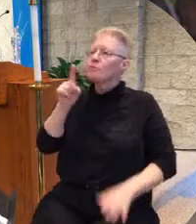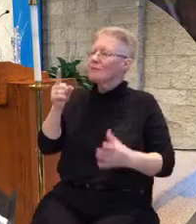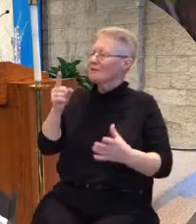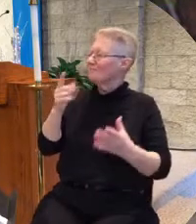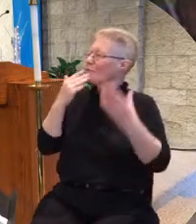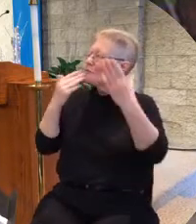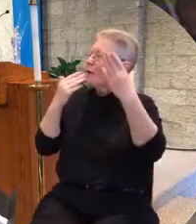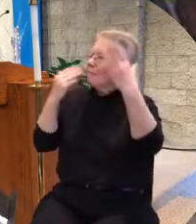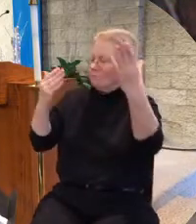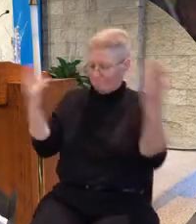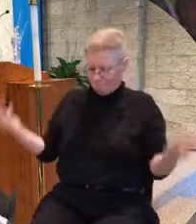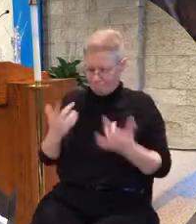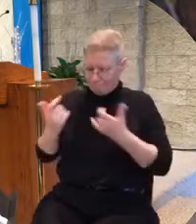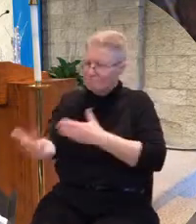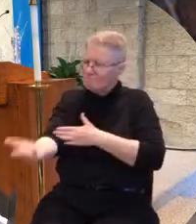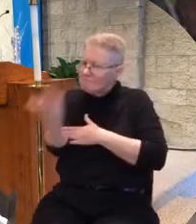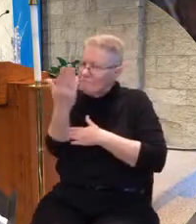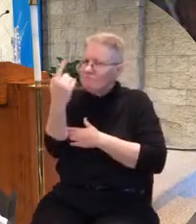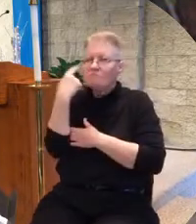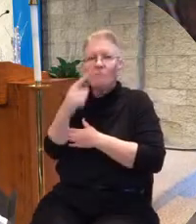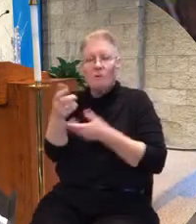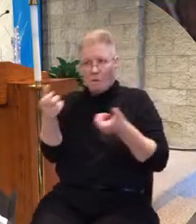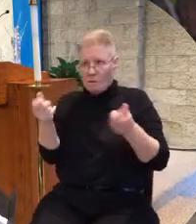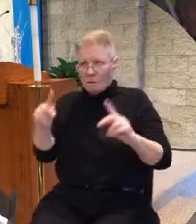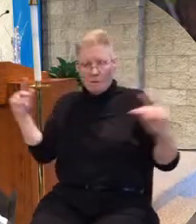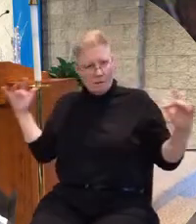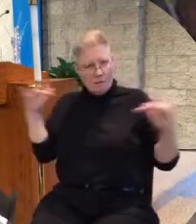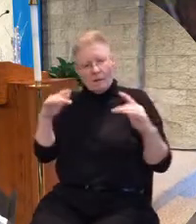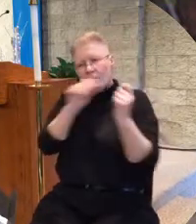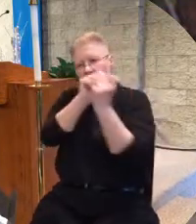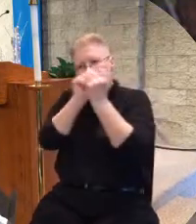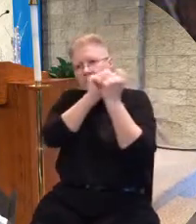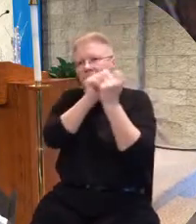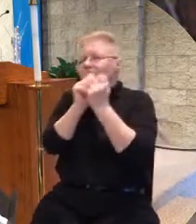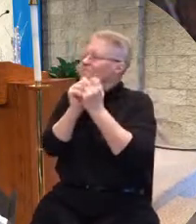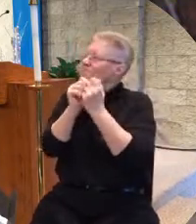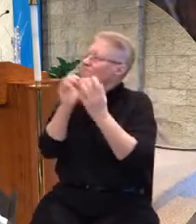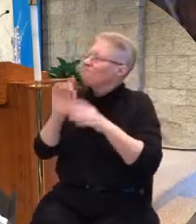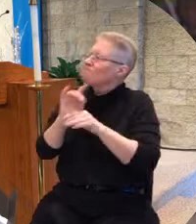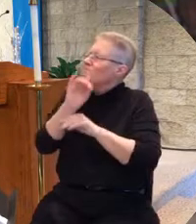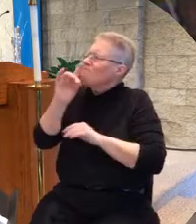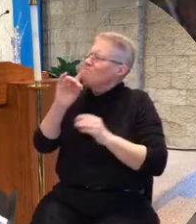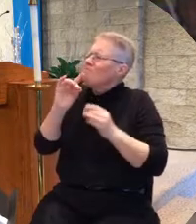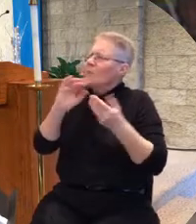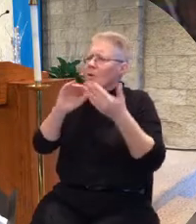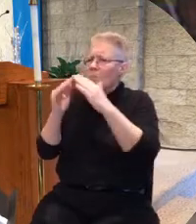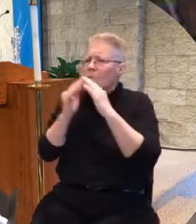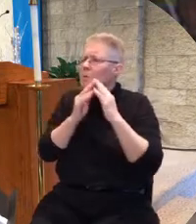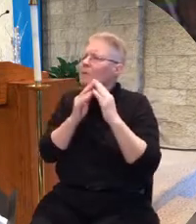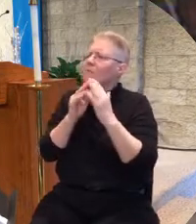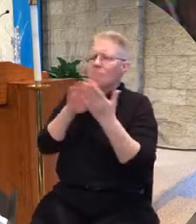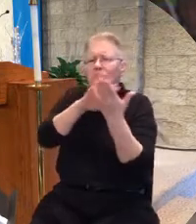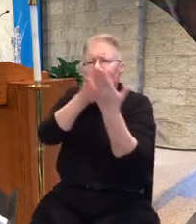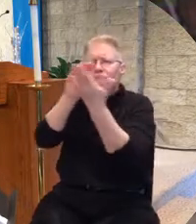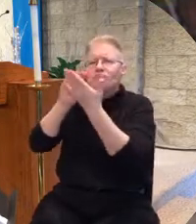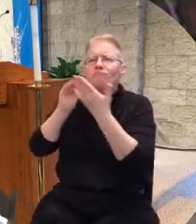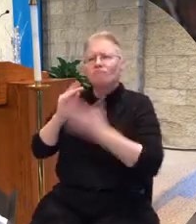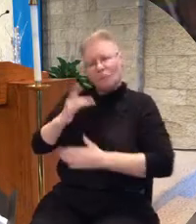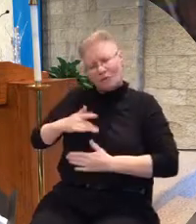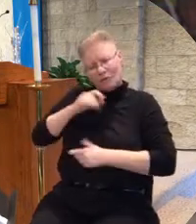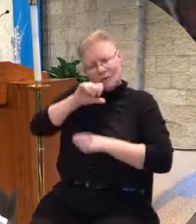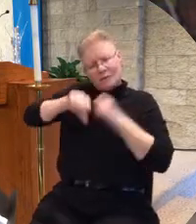for the opportunity to come together in spiritual community, to learn from each other, to feel each other's energy and